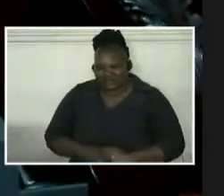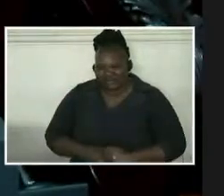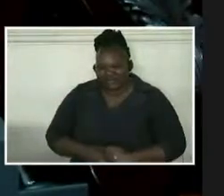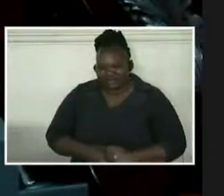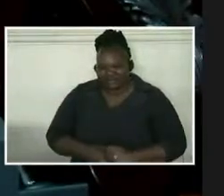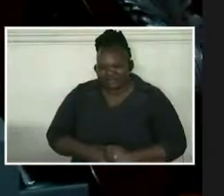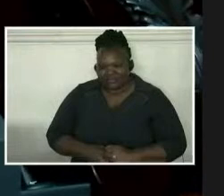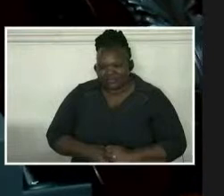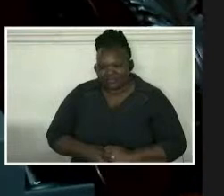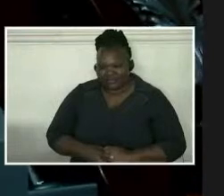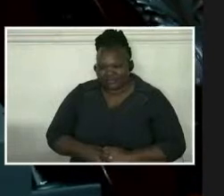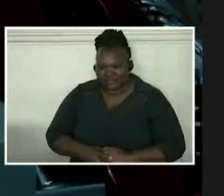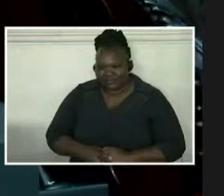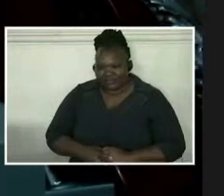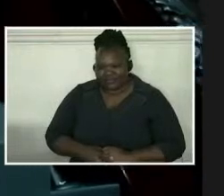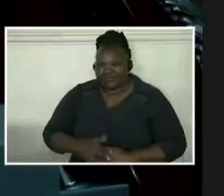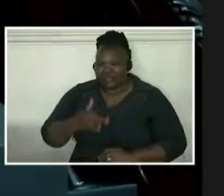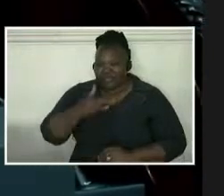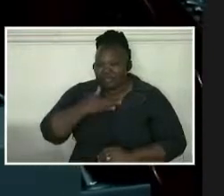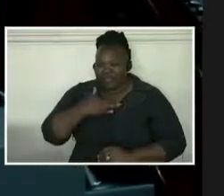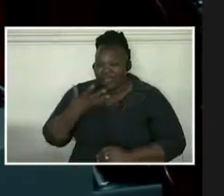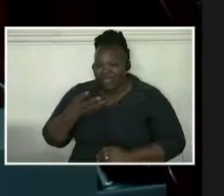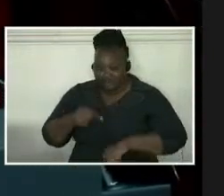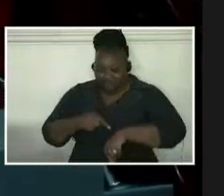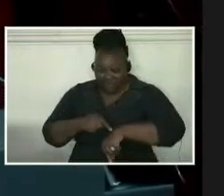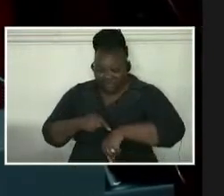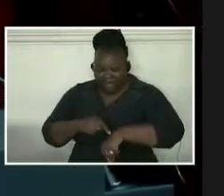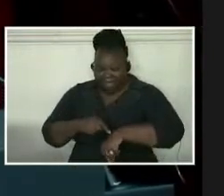i mean scanzilla